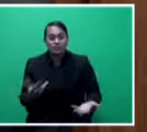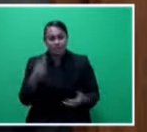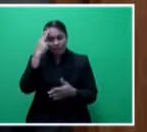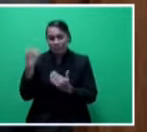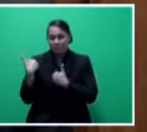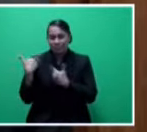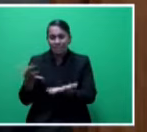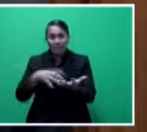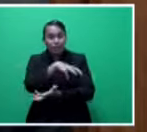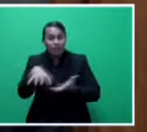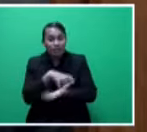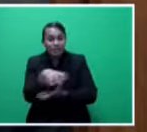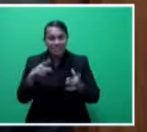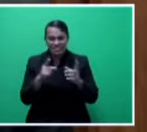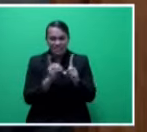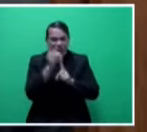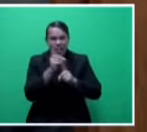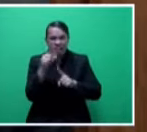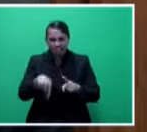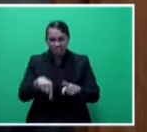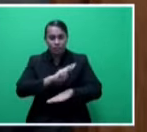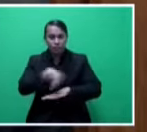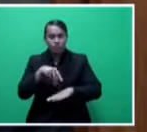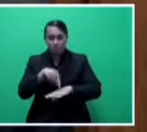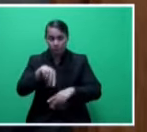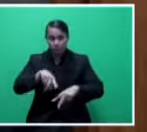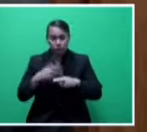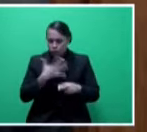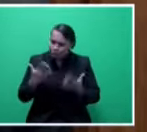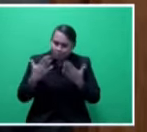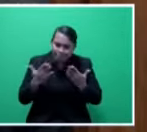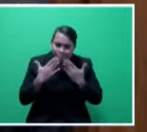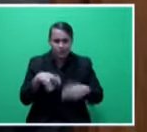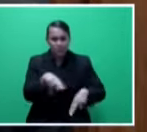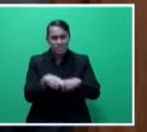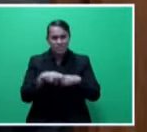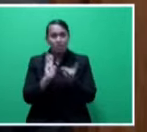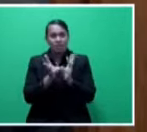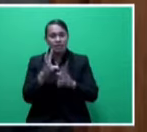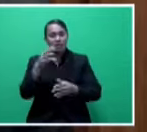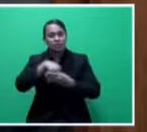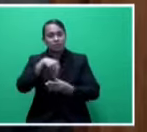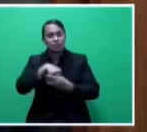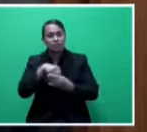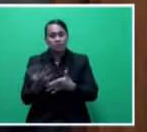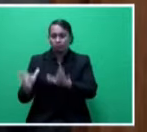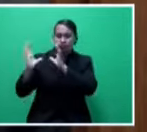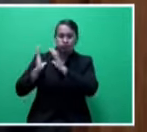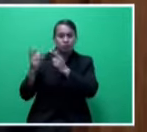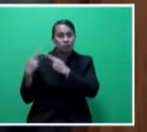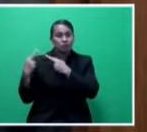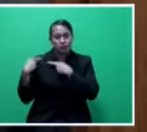Mr. Speaker, sir, I wish to commend the great work undertaken by the Fiji Met Service in carrying out this role for the region over the